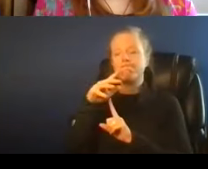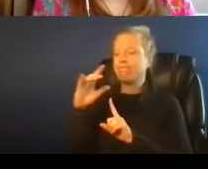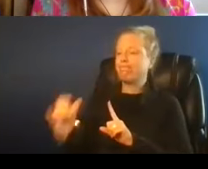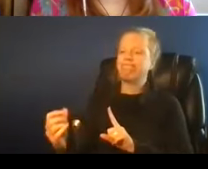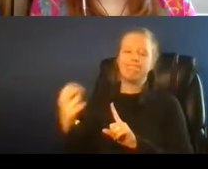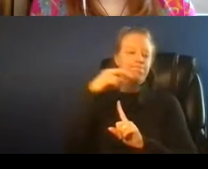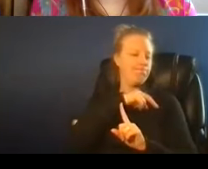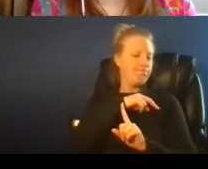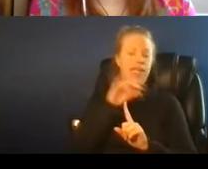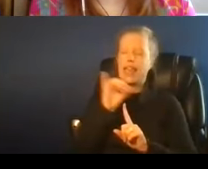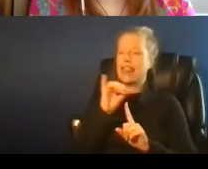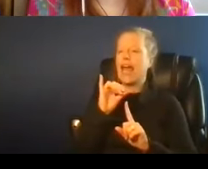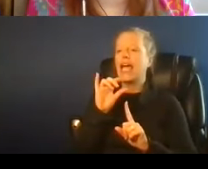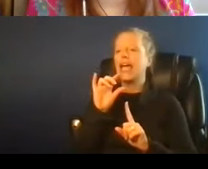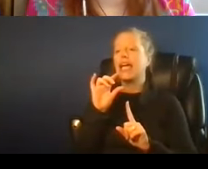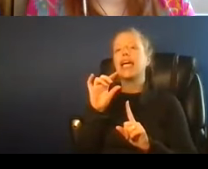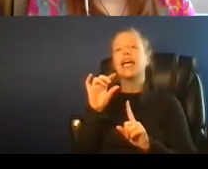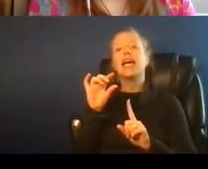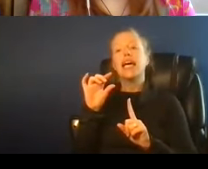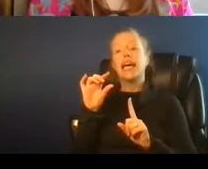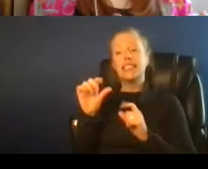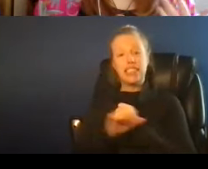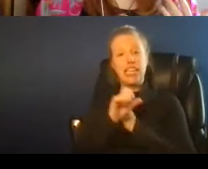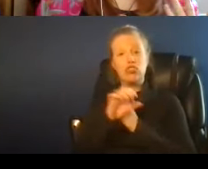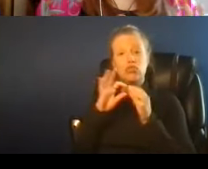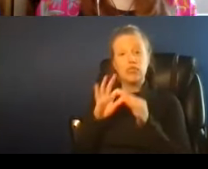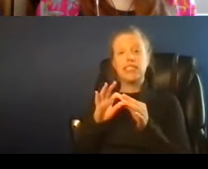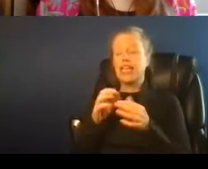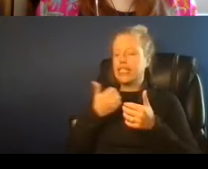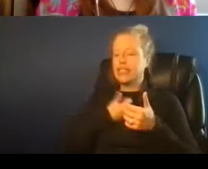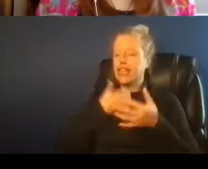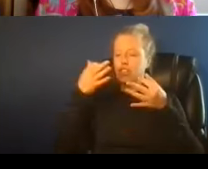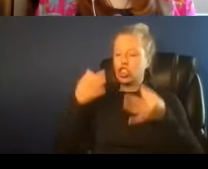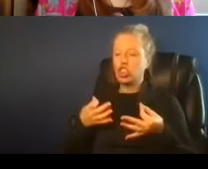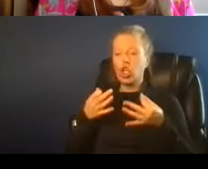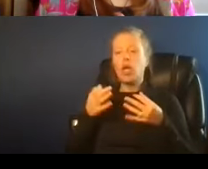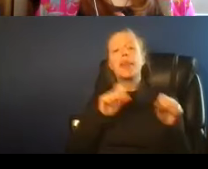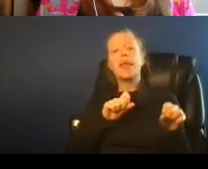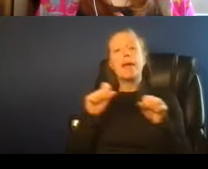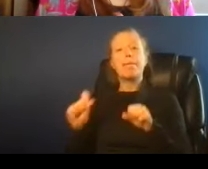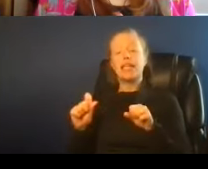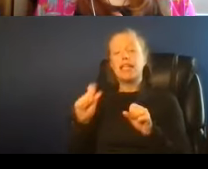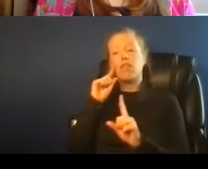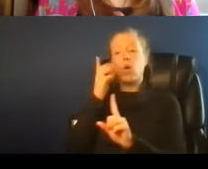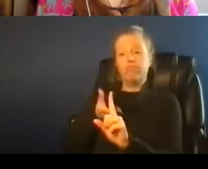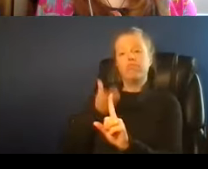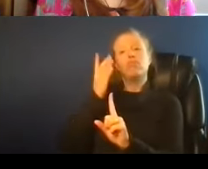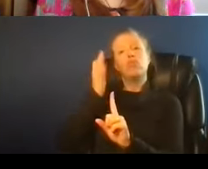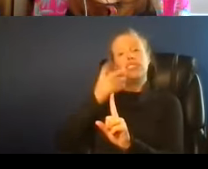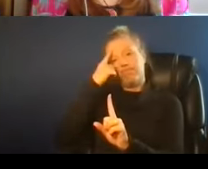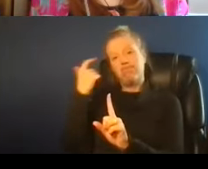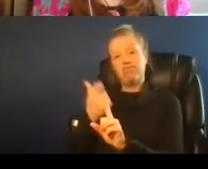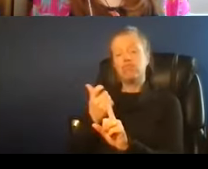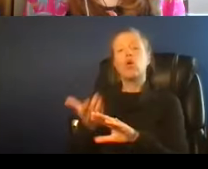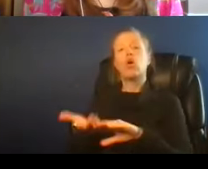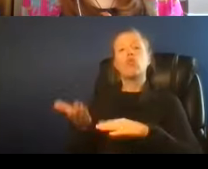by prioritizing self determination, a victim survivor's ability to make their own decisions. We